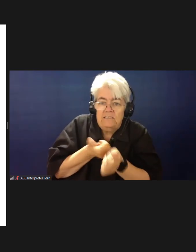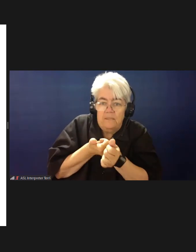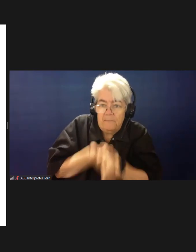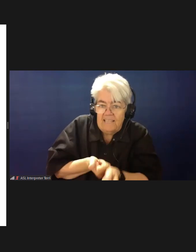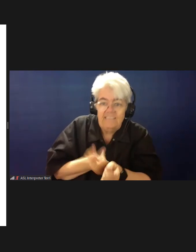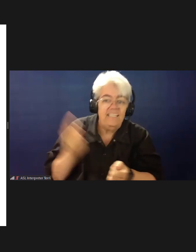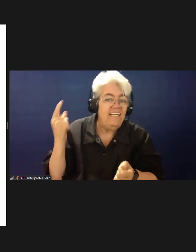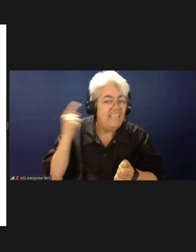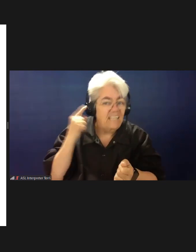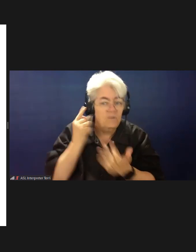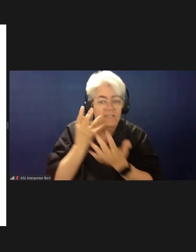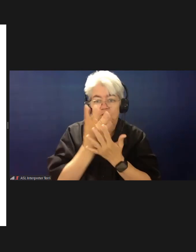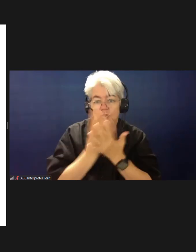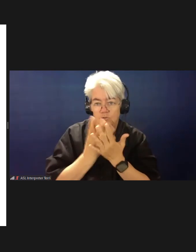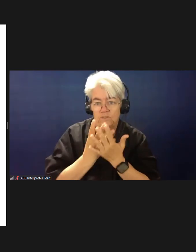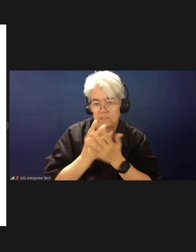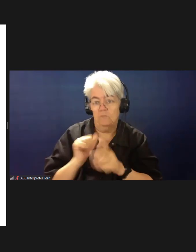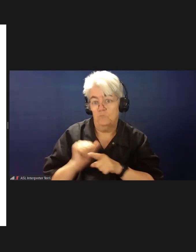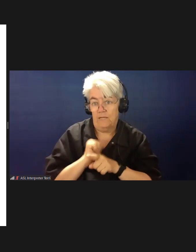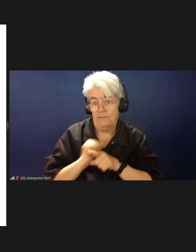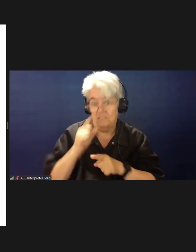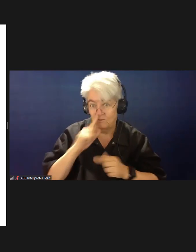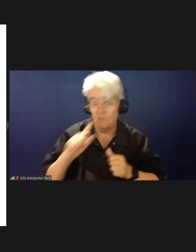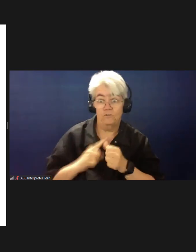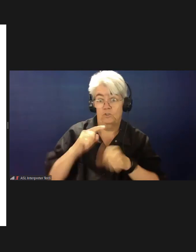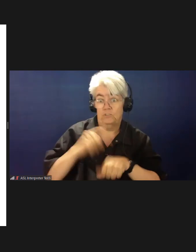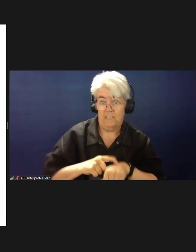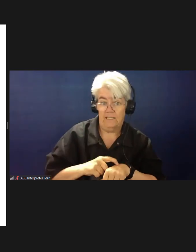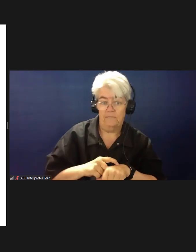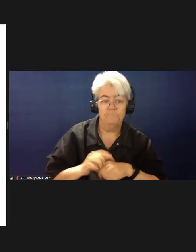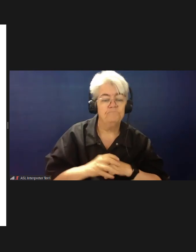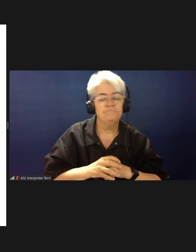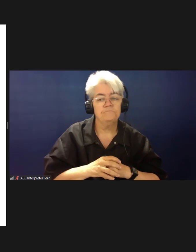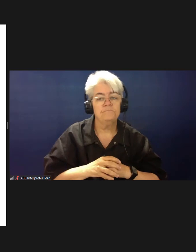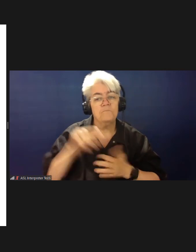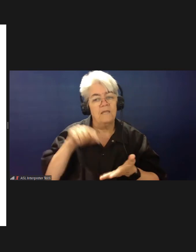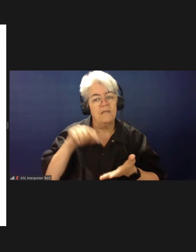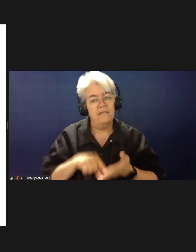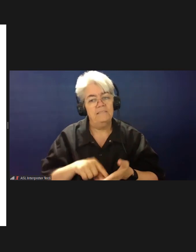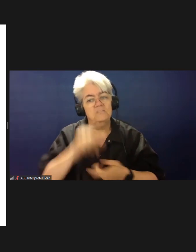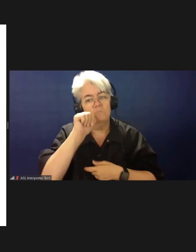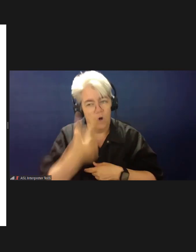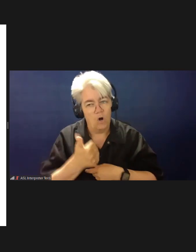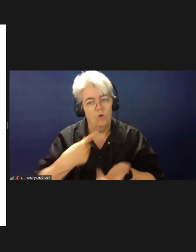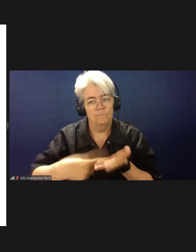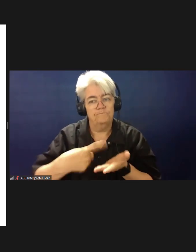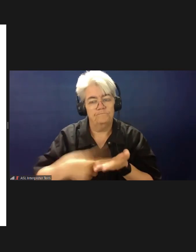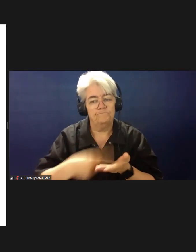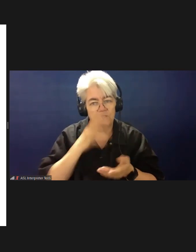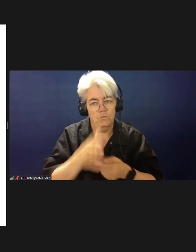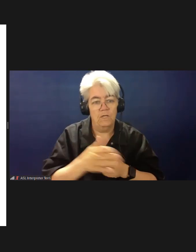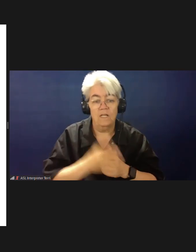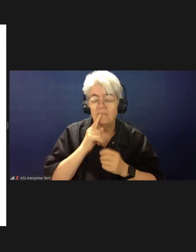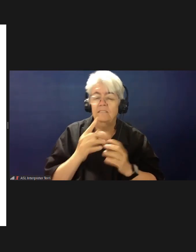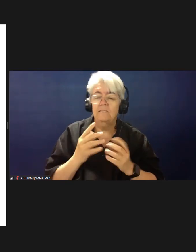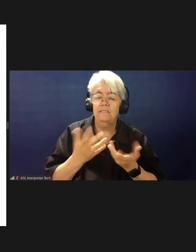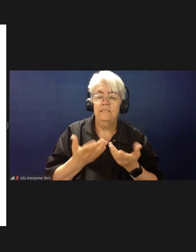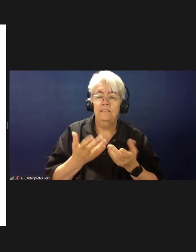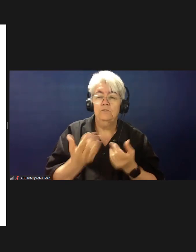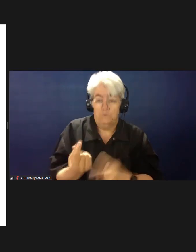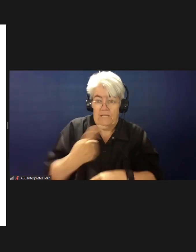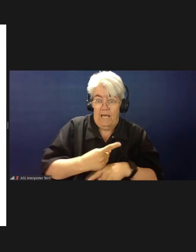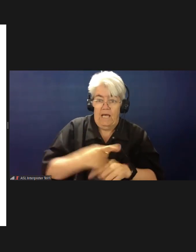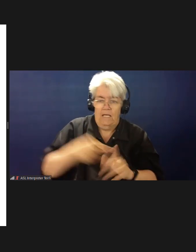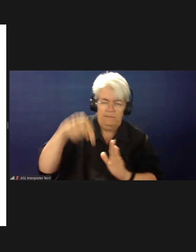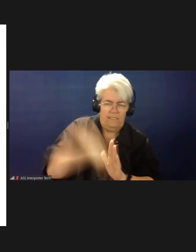screening practice for the first time, that's what we're covering tomorrow. It's going to be more basic than what we talked